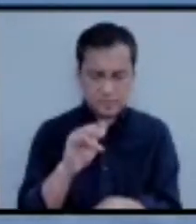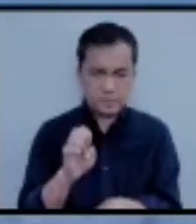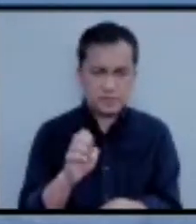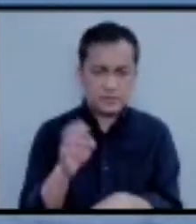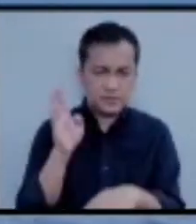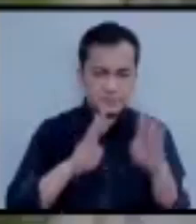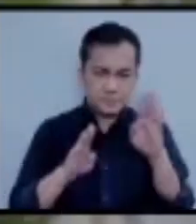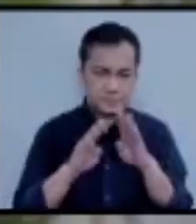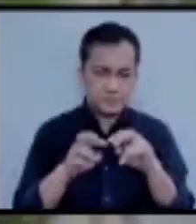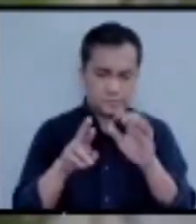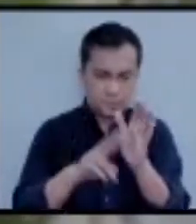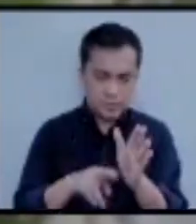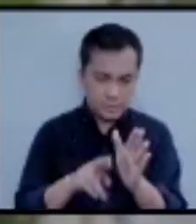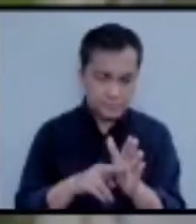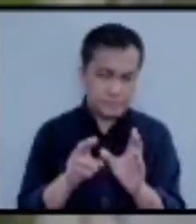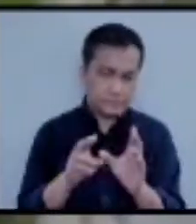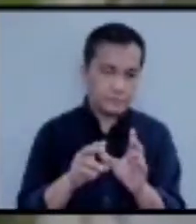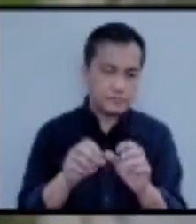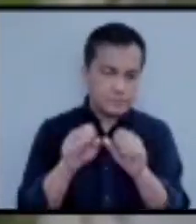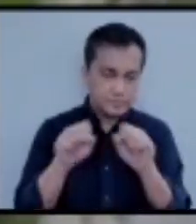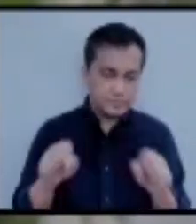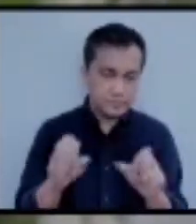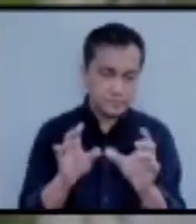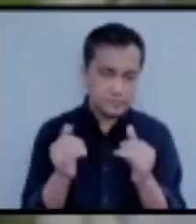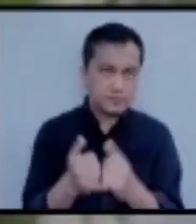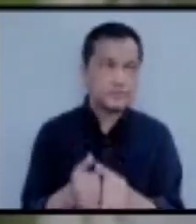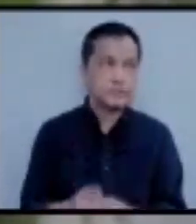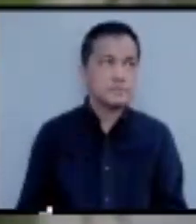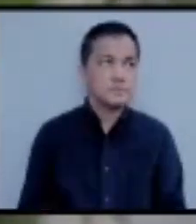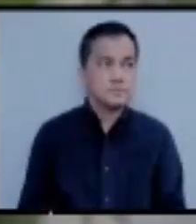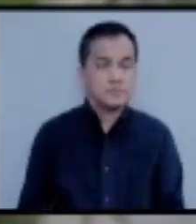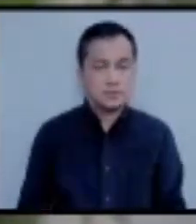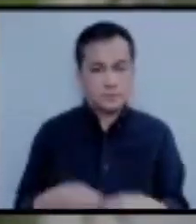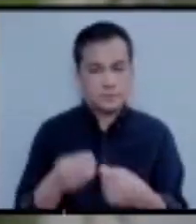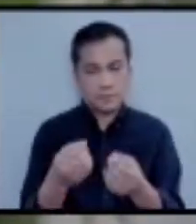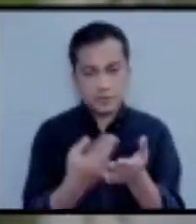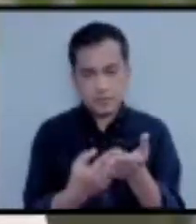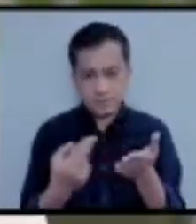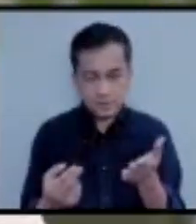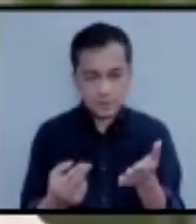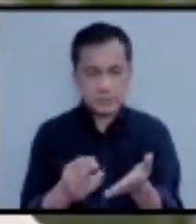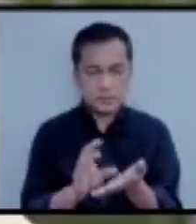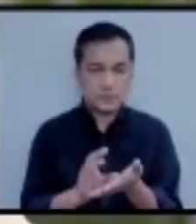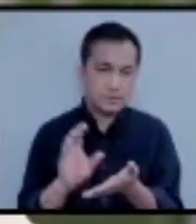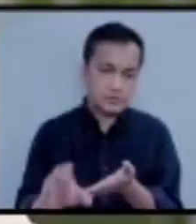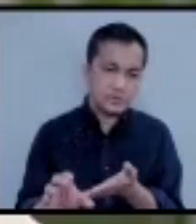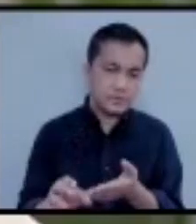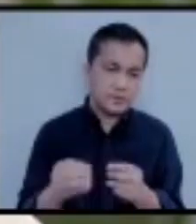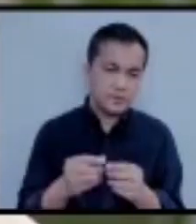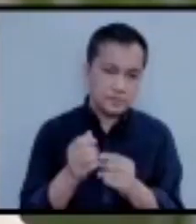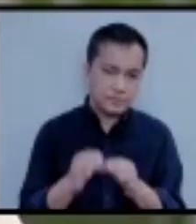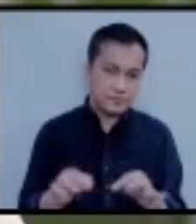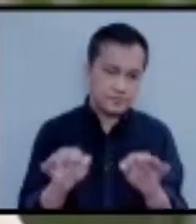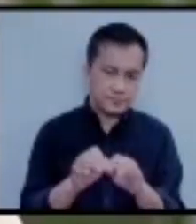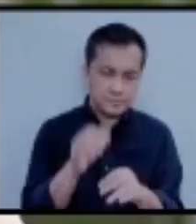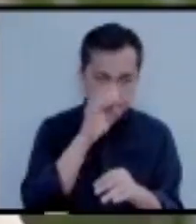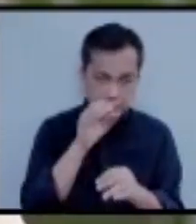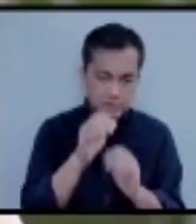mga kumpanya. Provide the resources, provide the funding. Most importantly, search for the talent to be